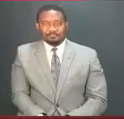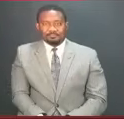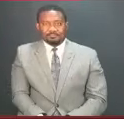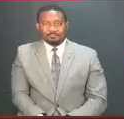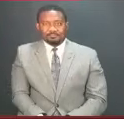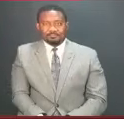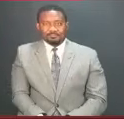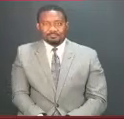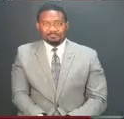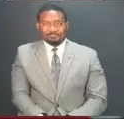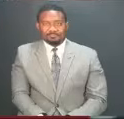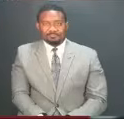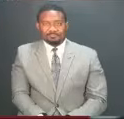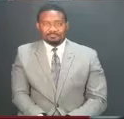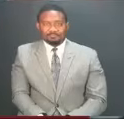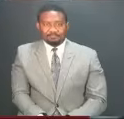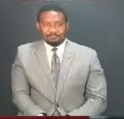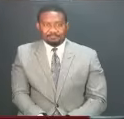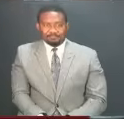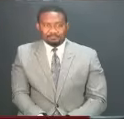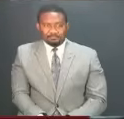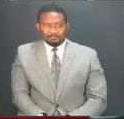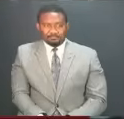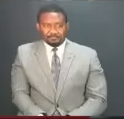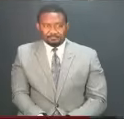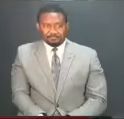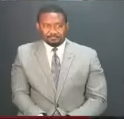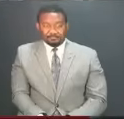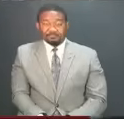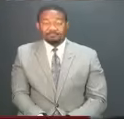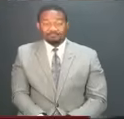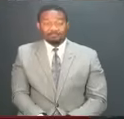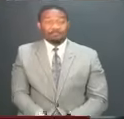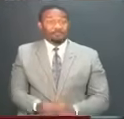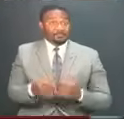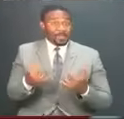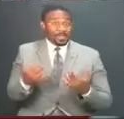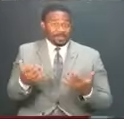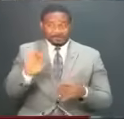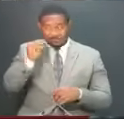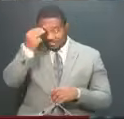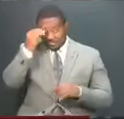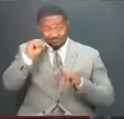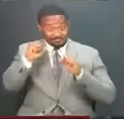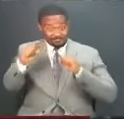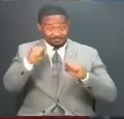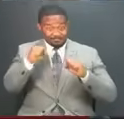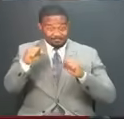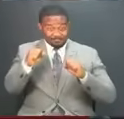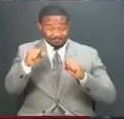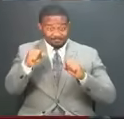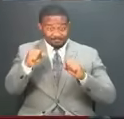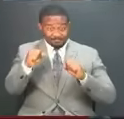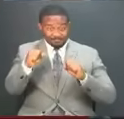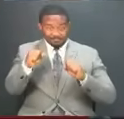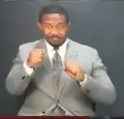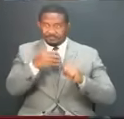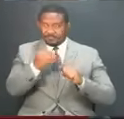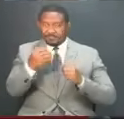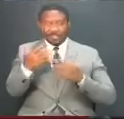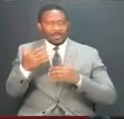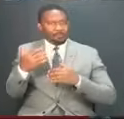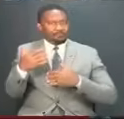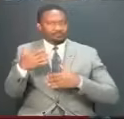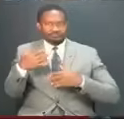29. Mr. Speaker, we will take the estimates for the Ministry of Sports and Recreation, item